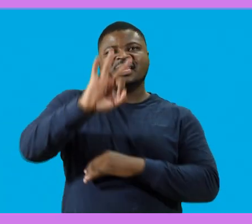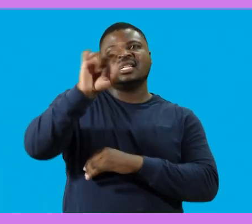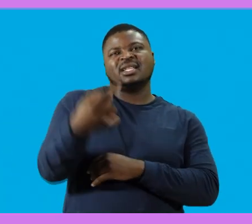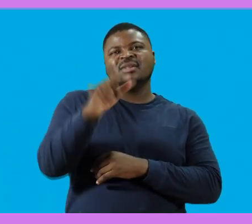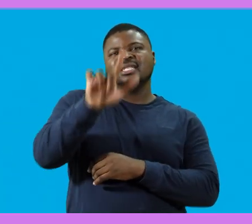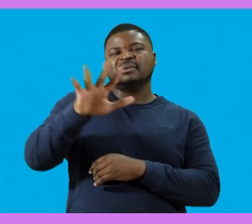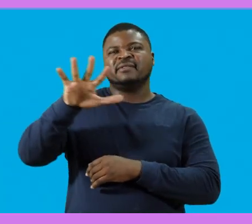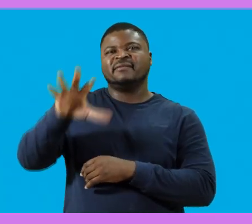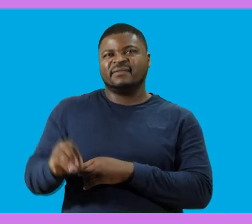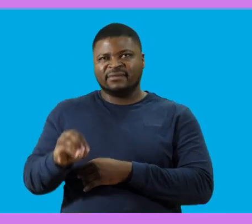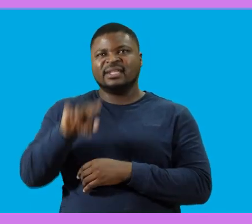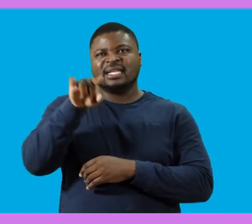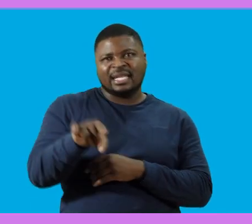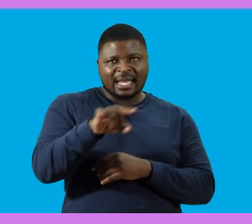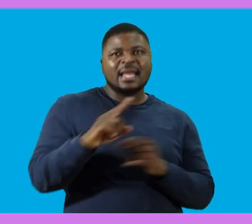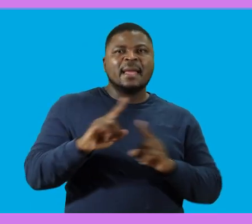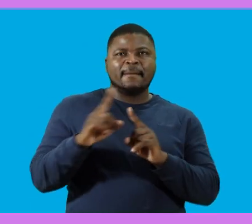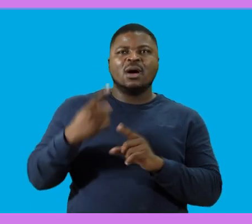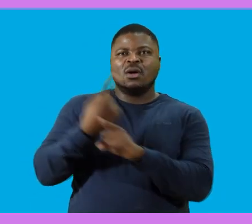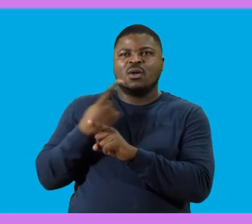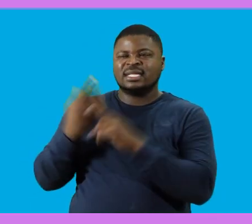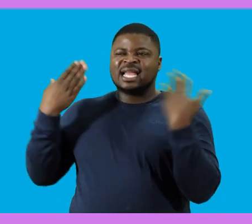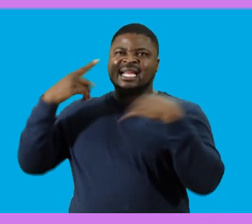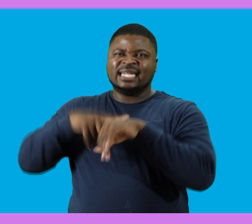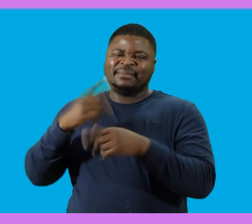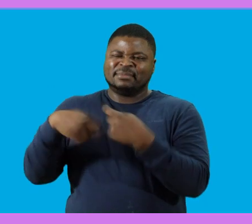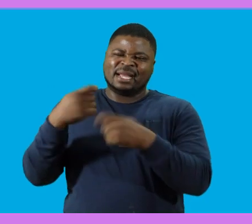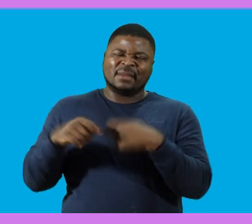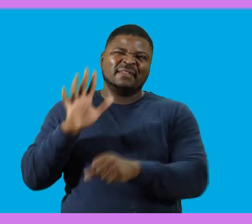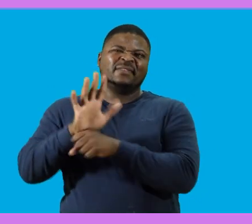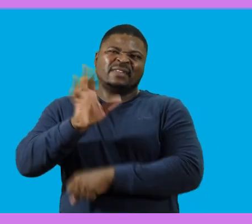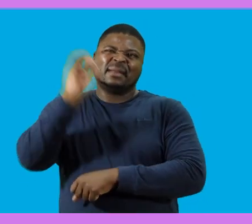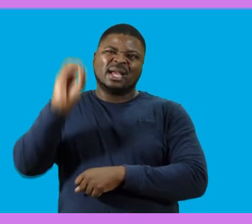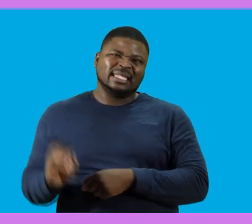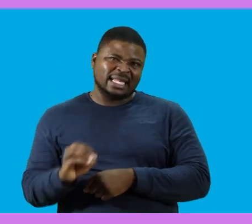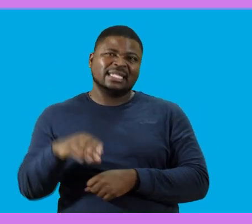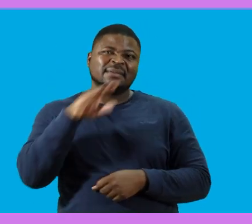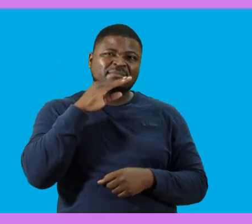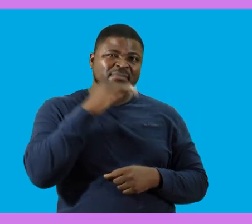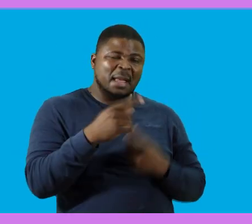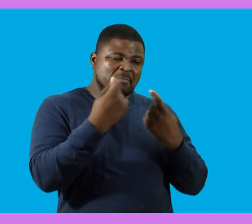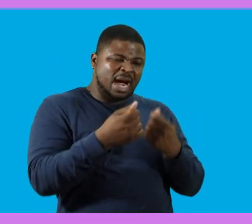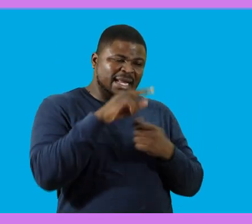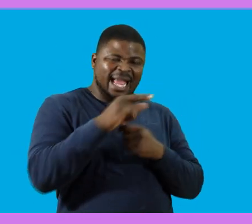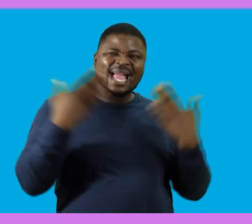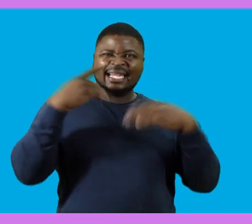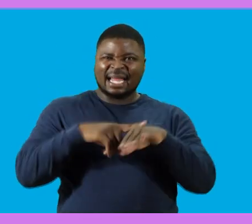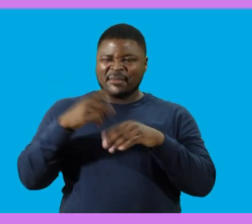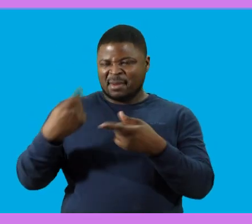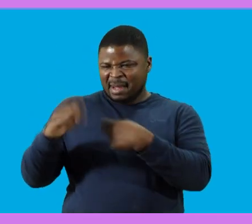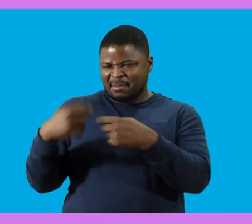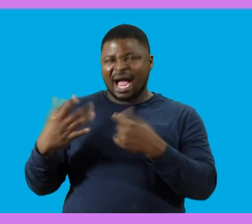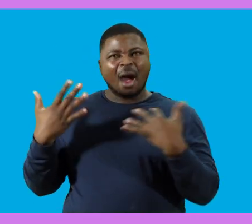3,750 Rand per month and spend 15% on airtime, how much in rands is